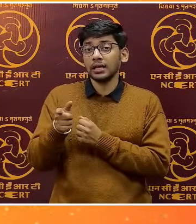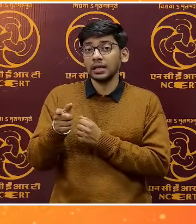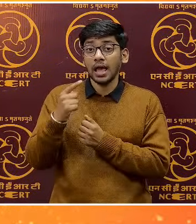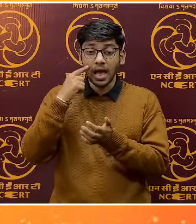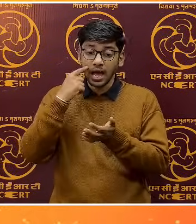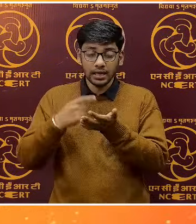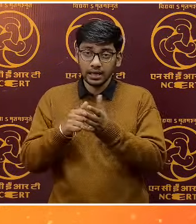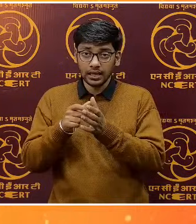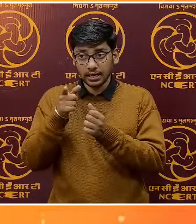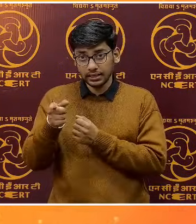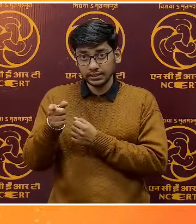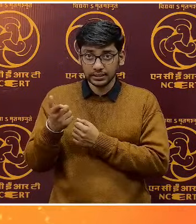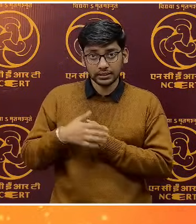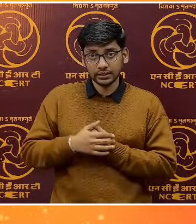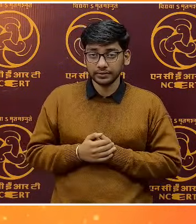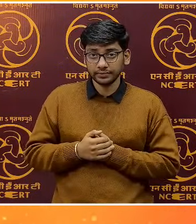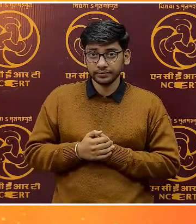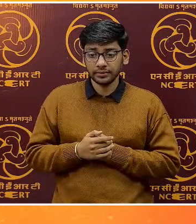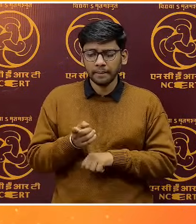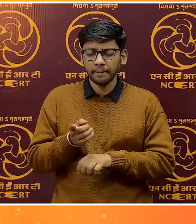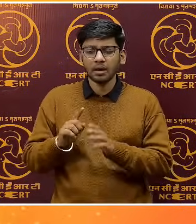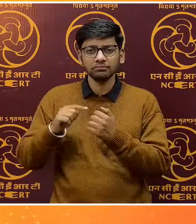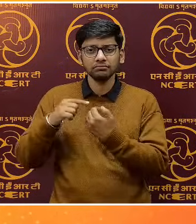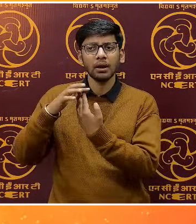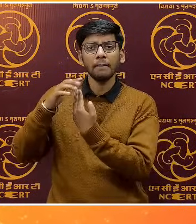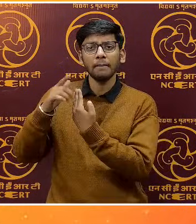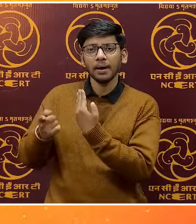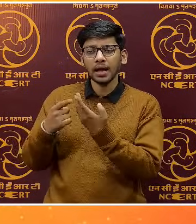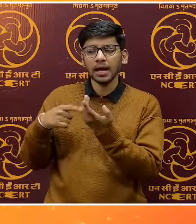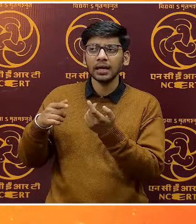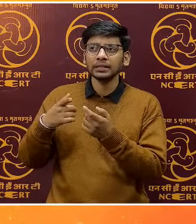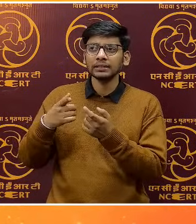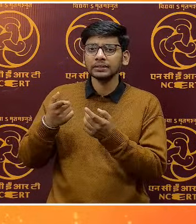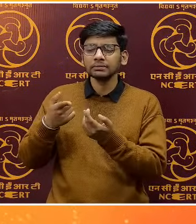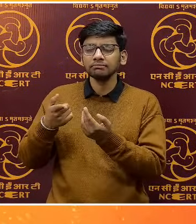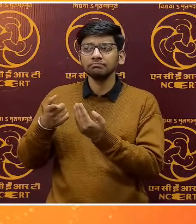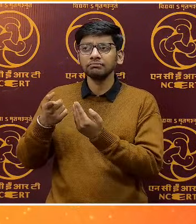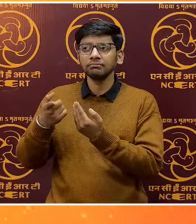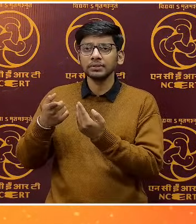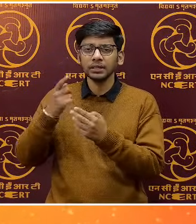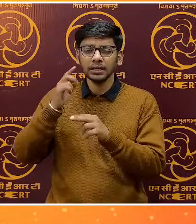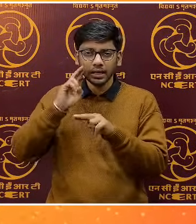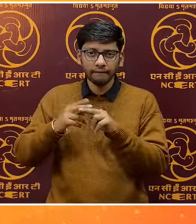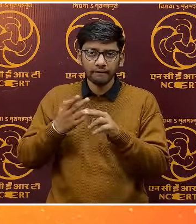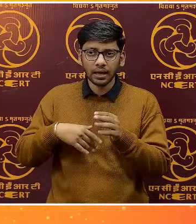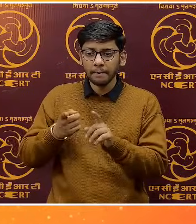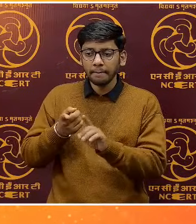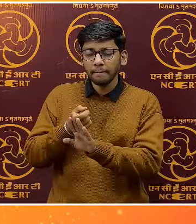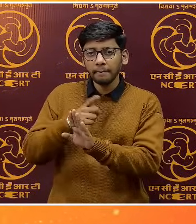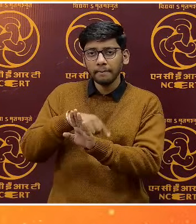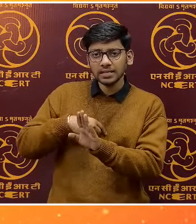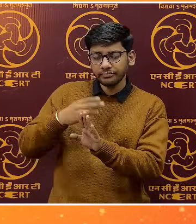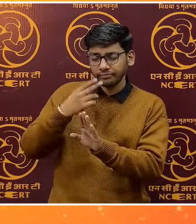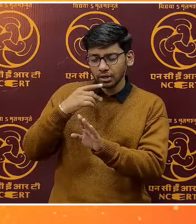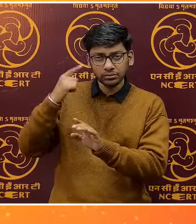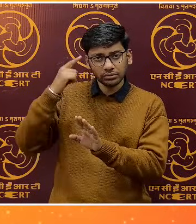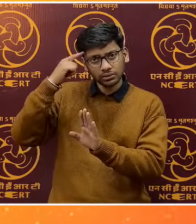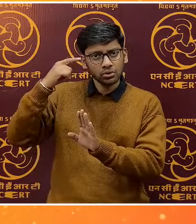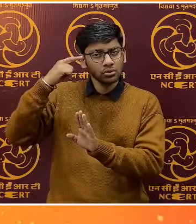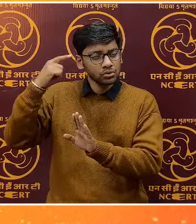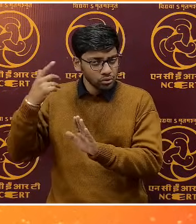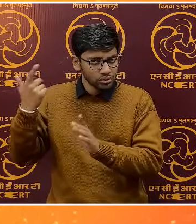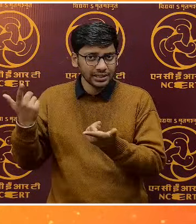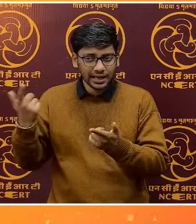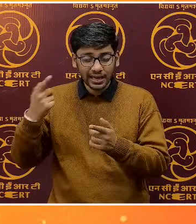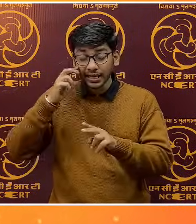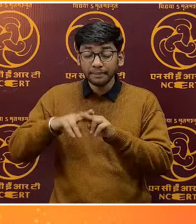Ira. Okay, from the background, you have to guess what greeting Ira will use. I can see the rooster is there.